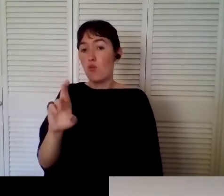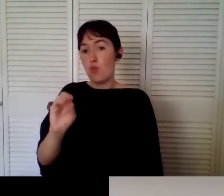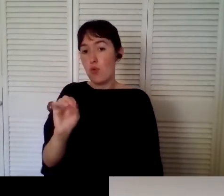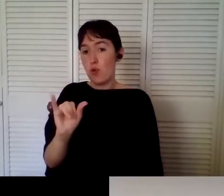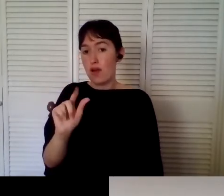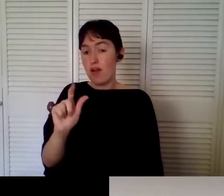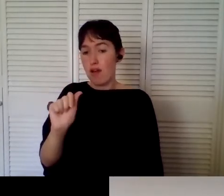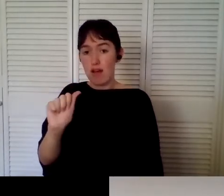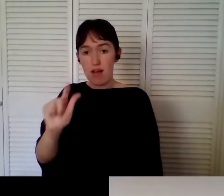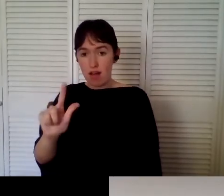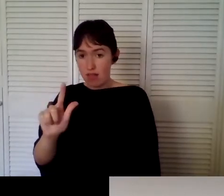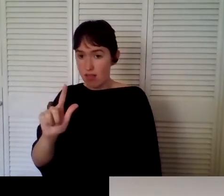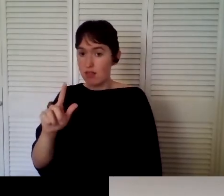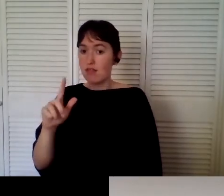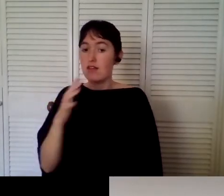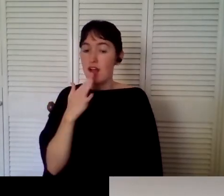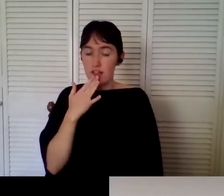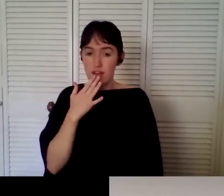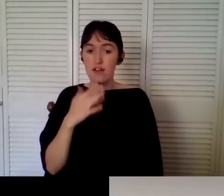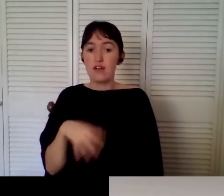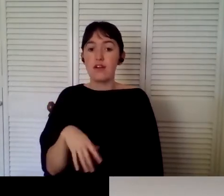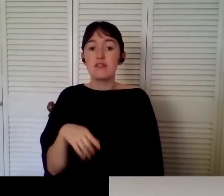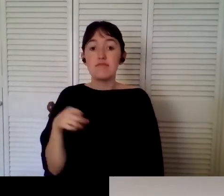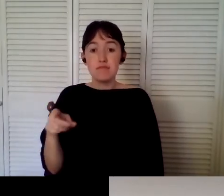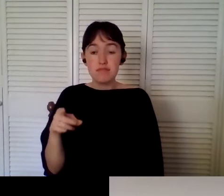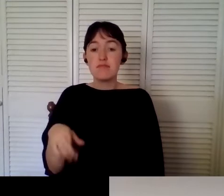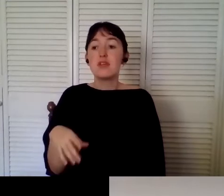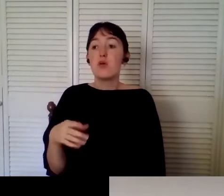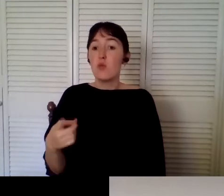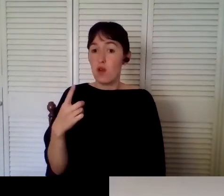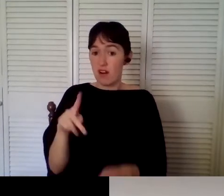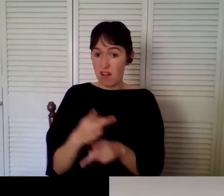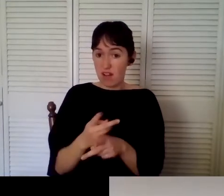of obsidian that naturally occurs that is green in color that